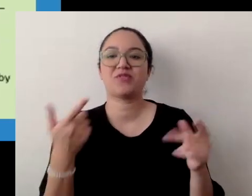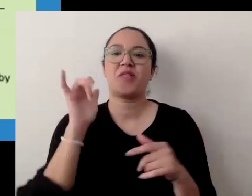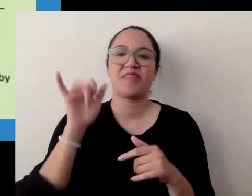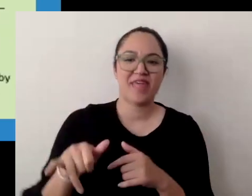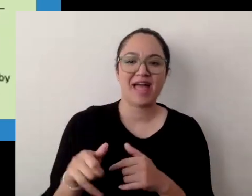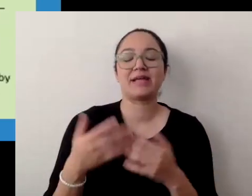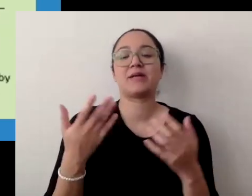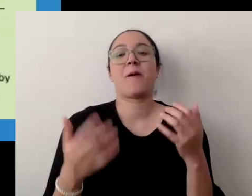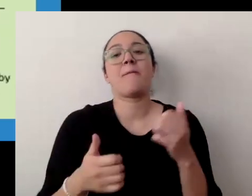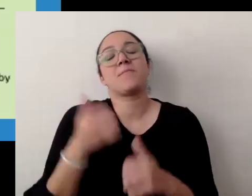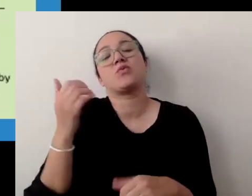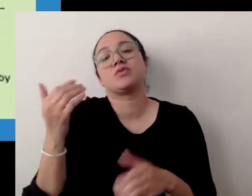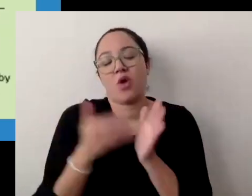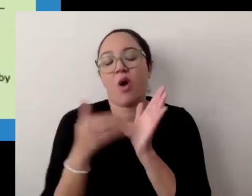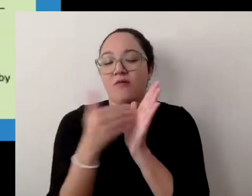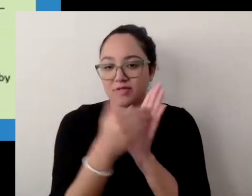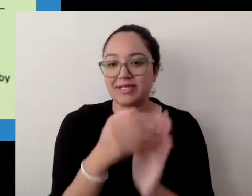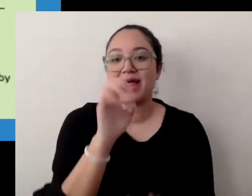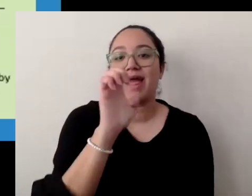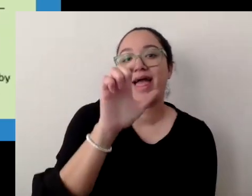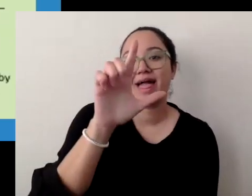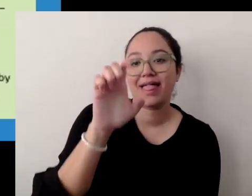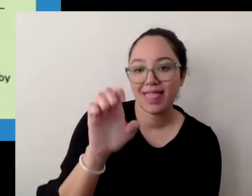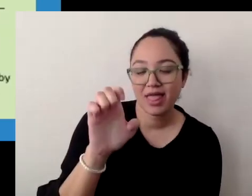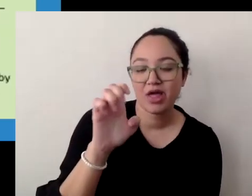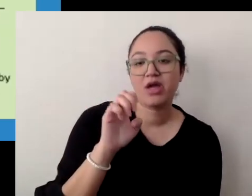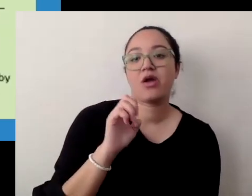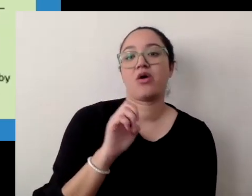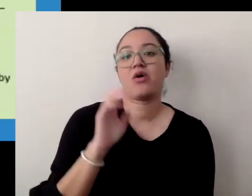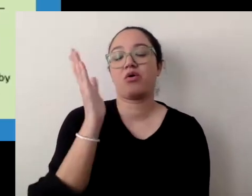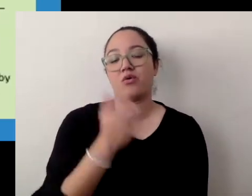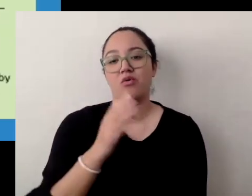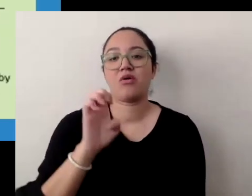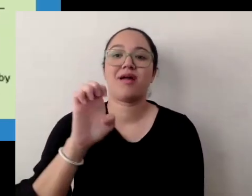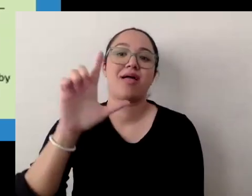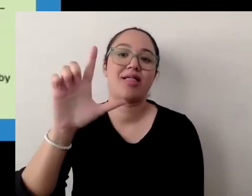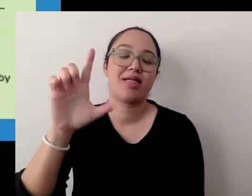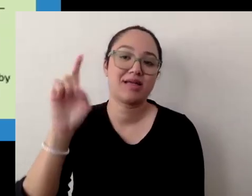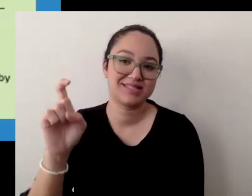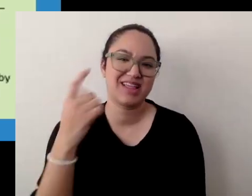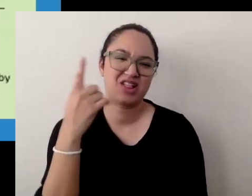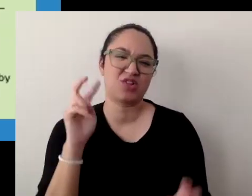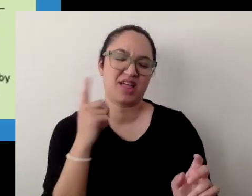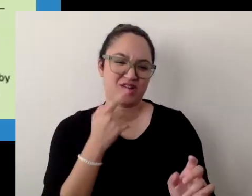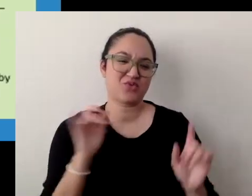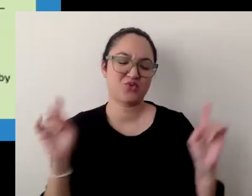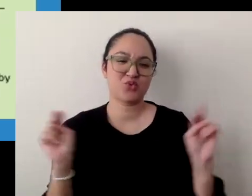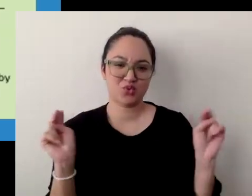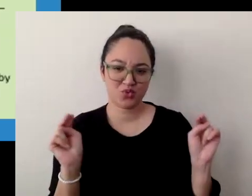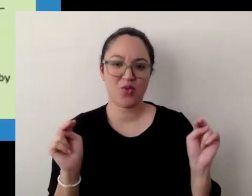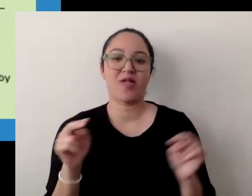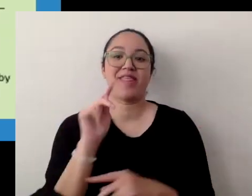that are most frequent in Spanish for saying a neutral they, them. And that's putting